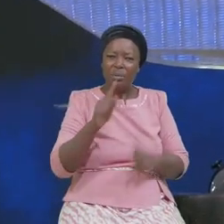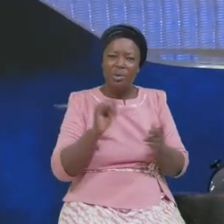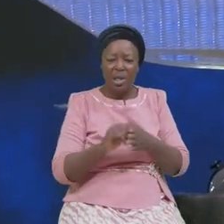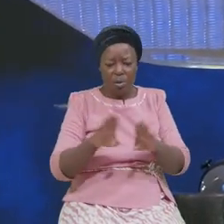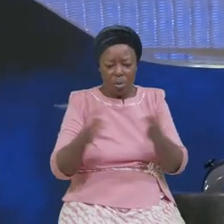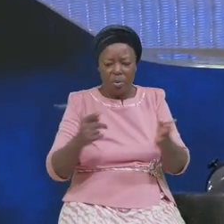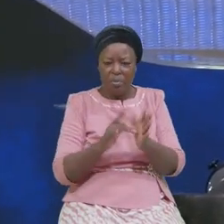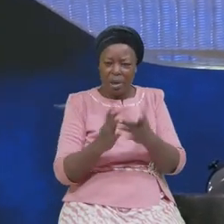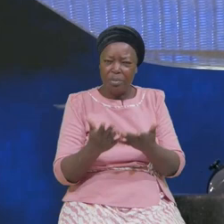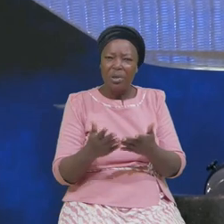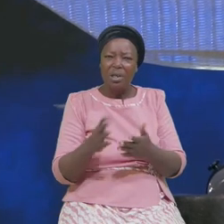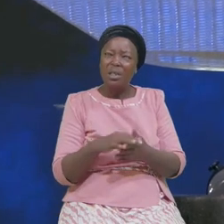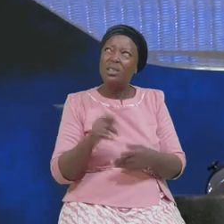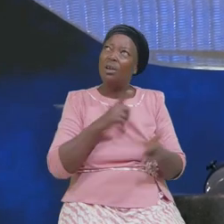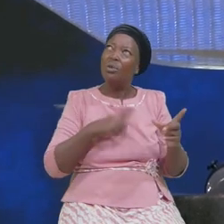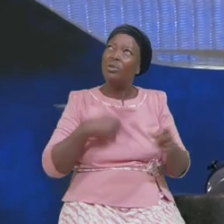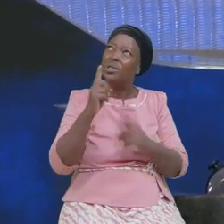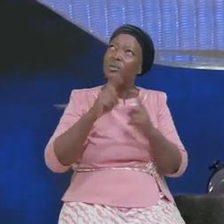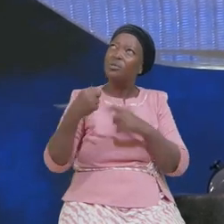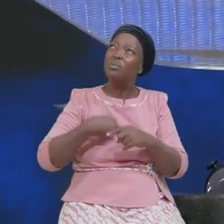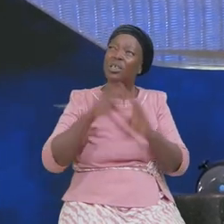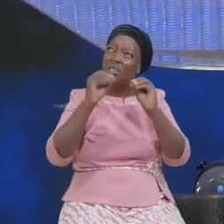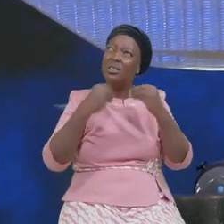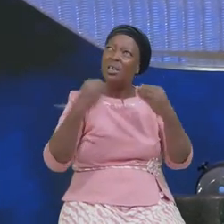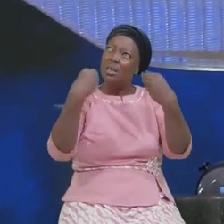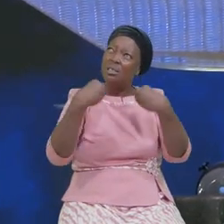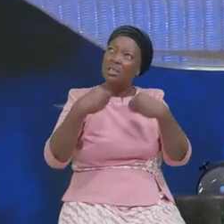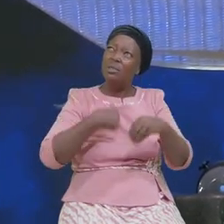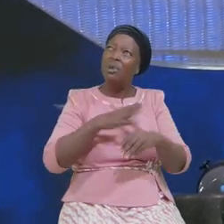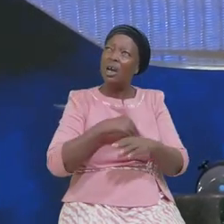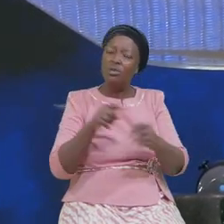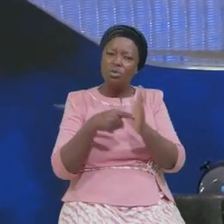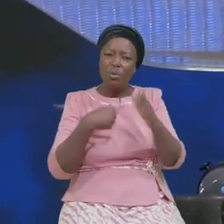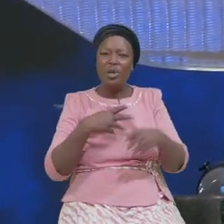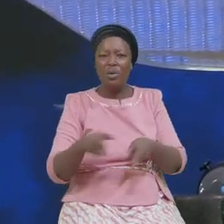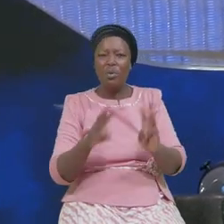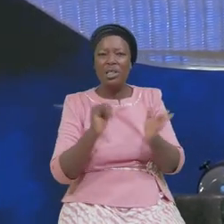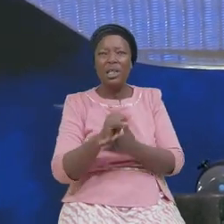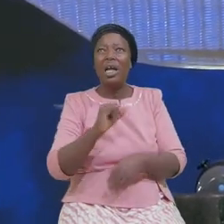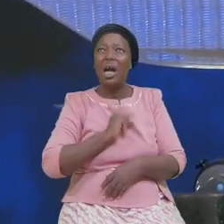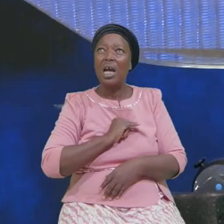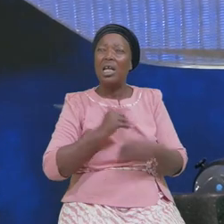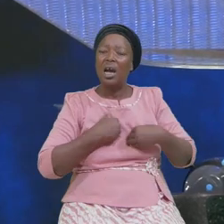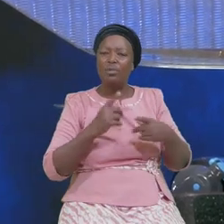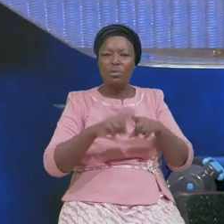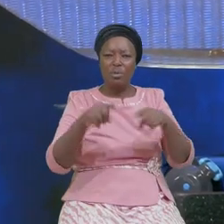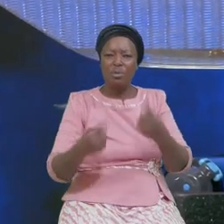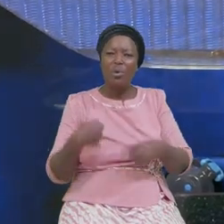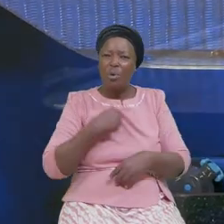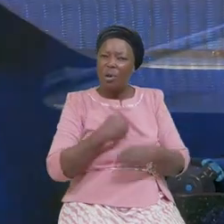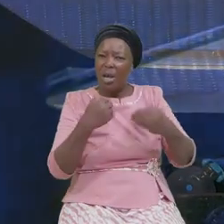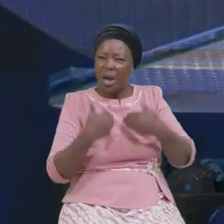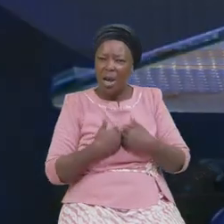the word. Speak to me, Lord. Teach me, Lord. Show me the way I ought to go. We